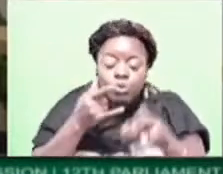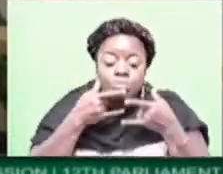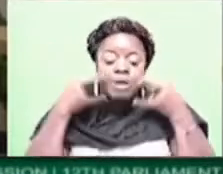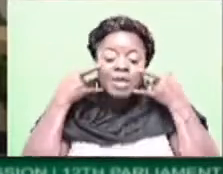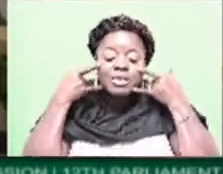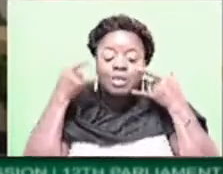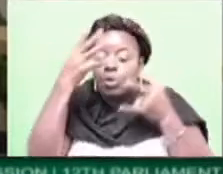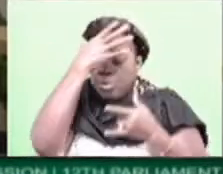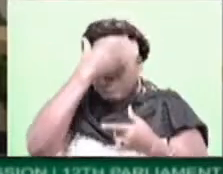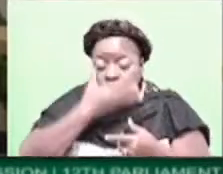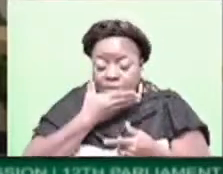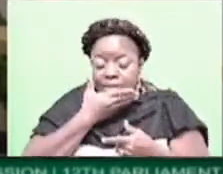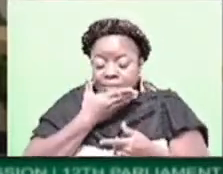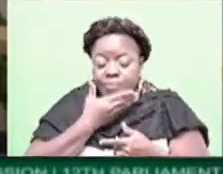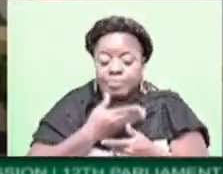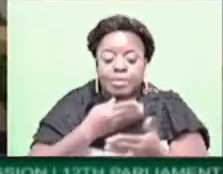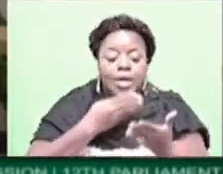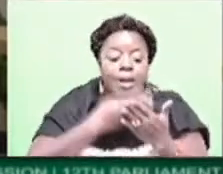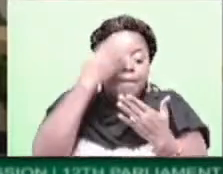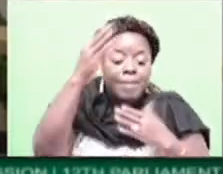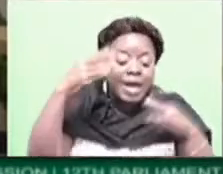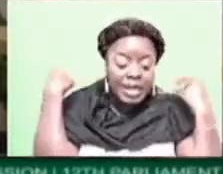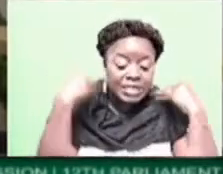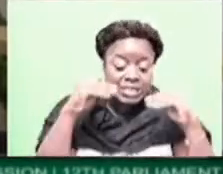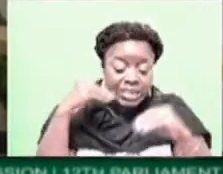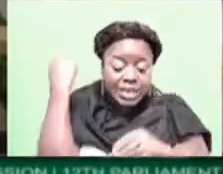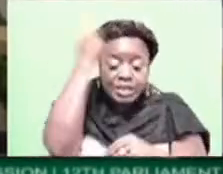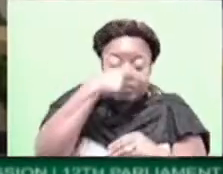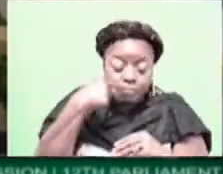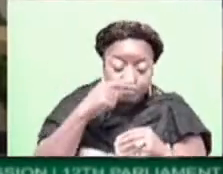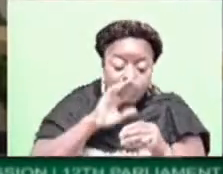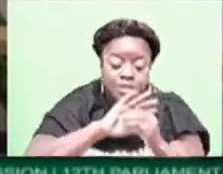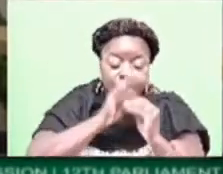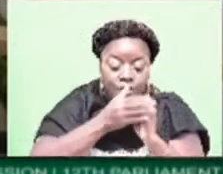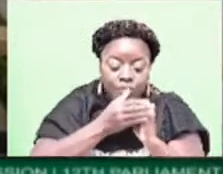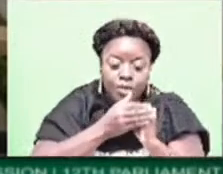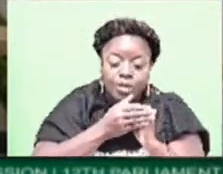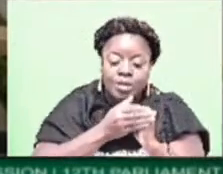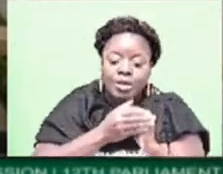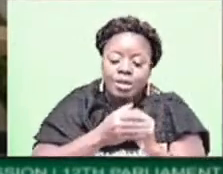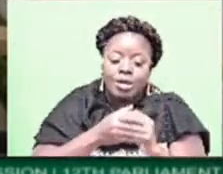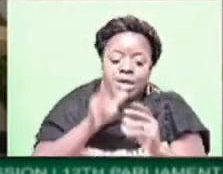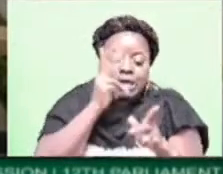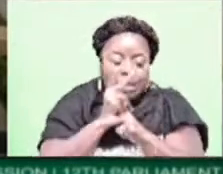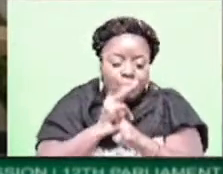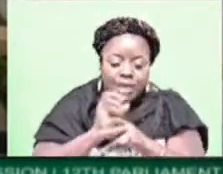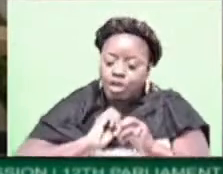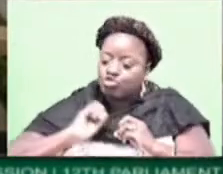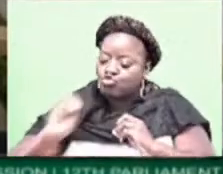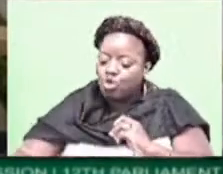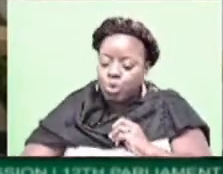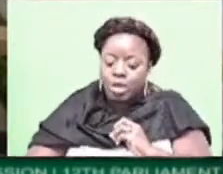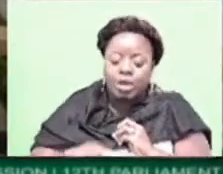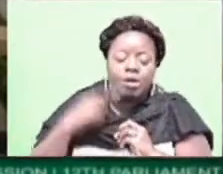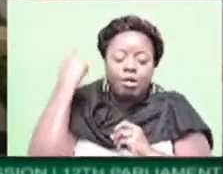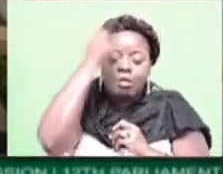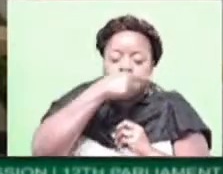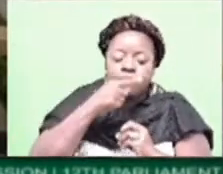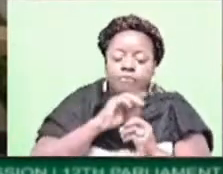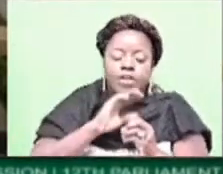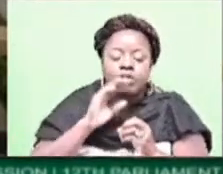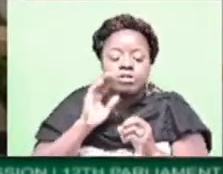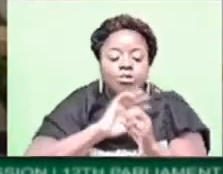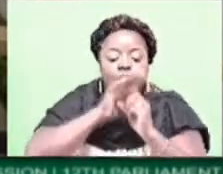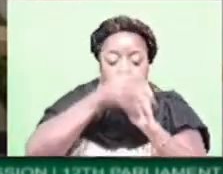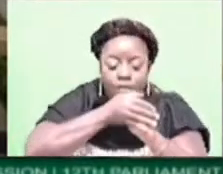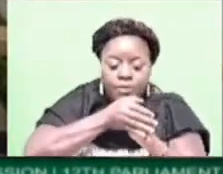covering, buying and selling of face coverings, maintaining and disposing of face coverings. Madam Speaker, one of the things that I'd also